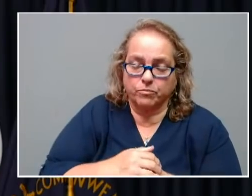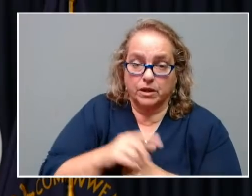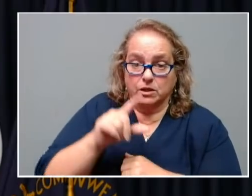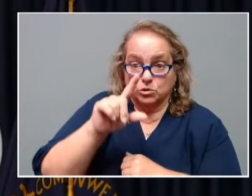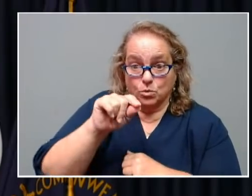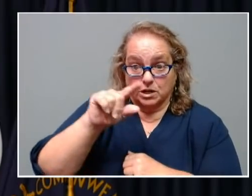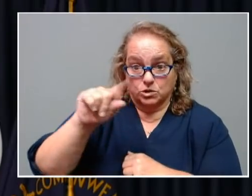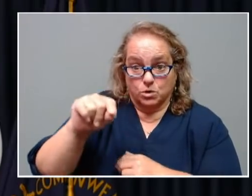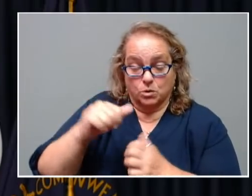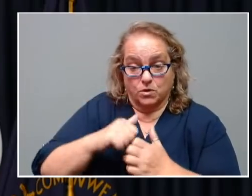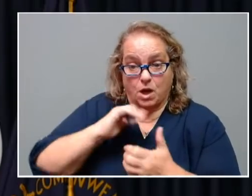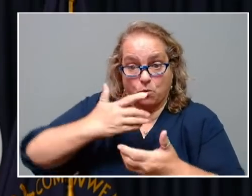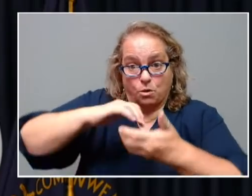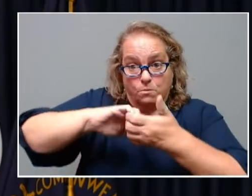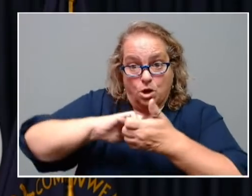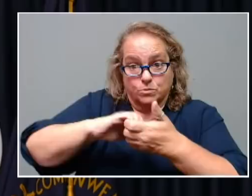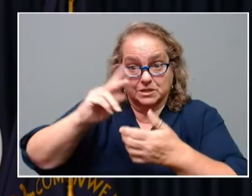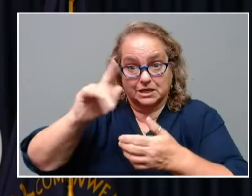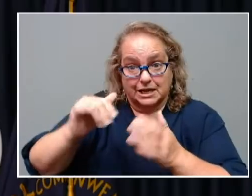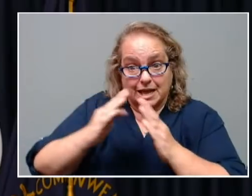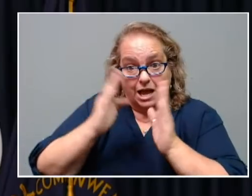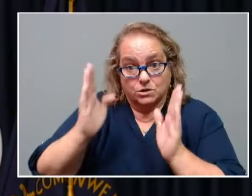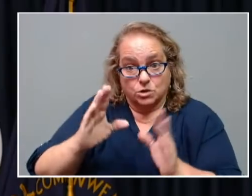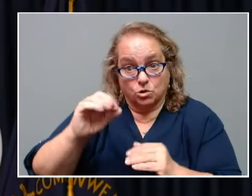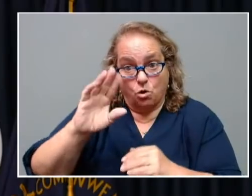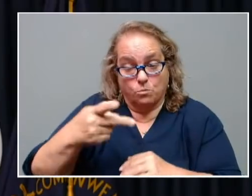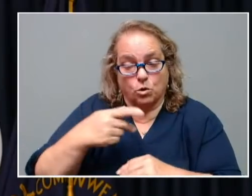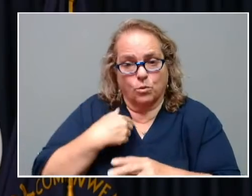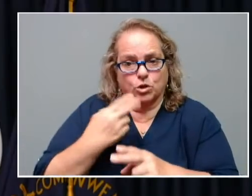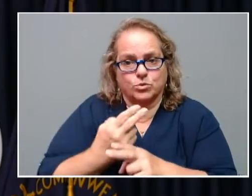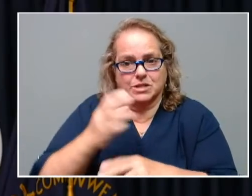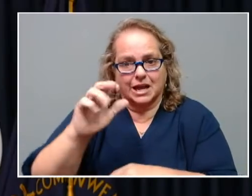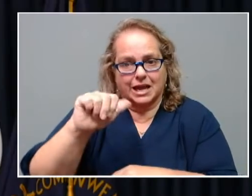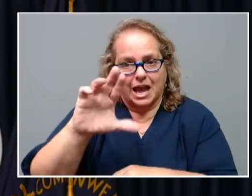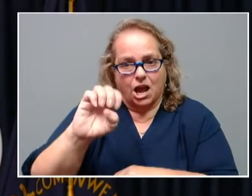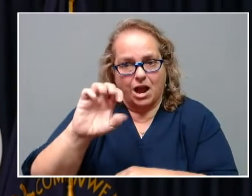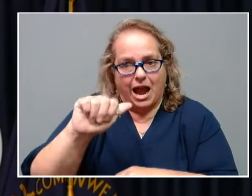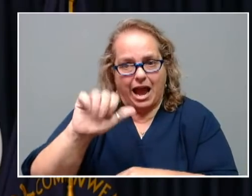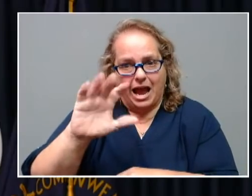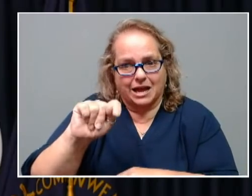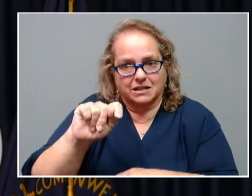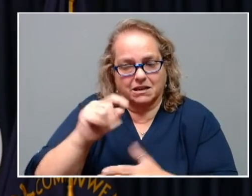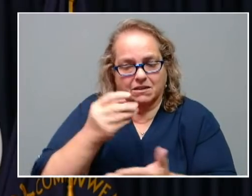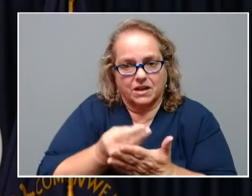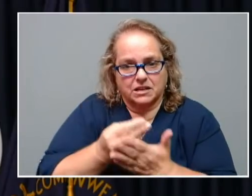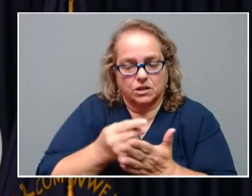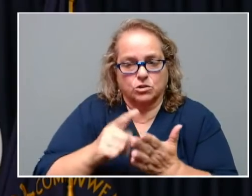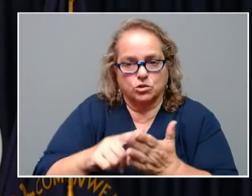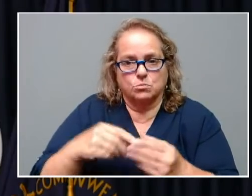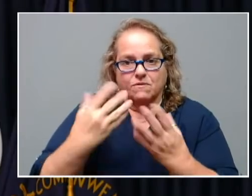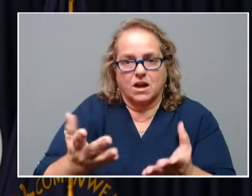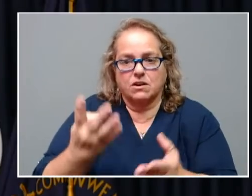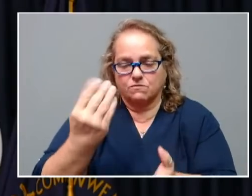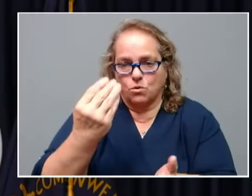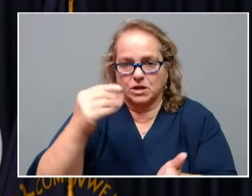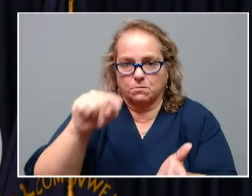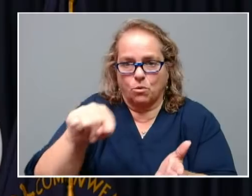Kentucky Housing Corporation, we utilized CARES Act funding to provide $14.6 million in rental assistance